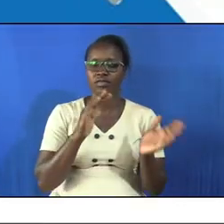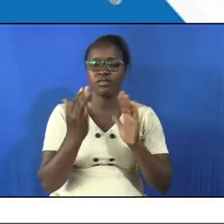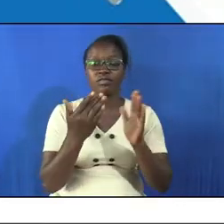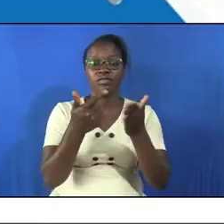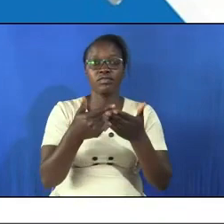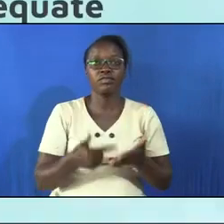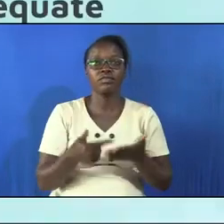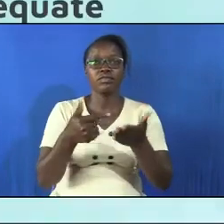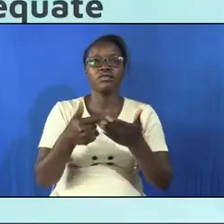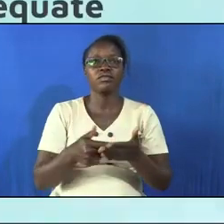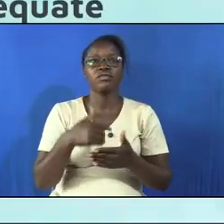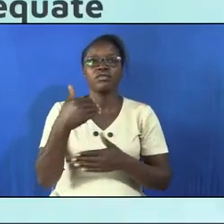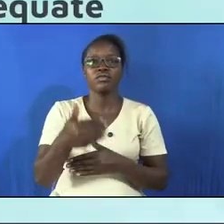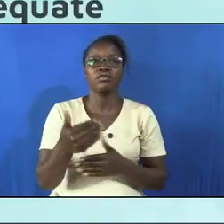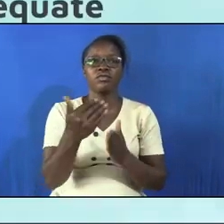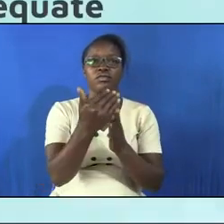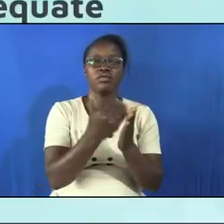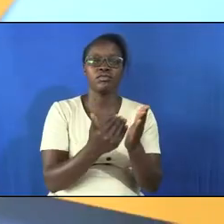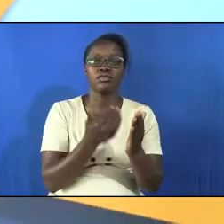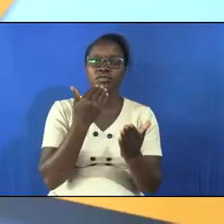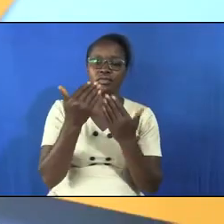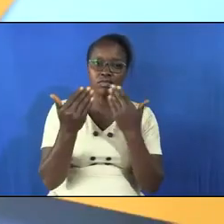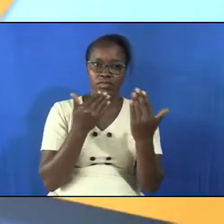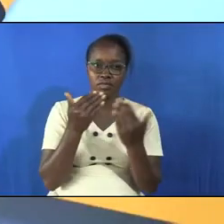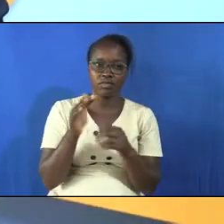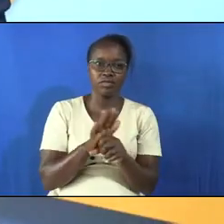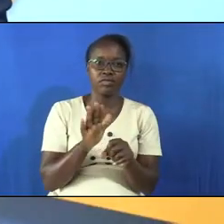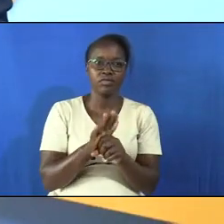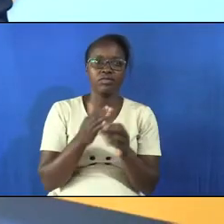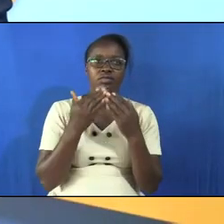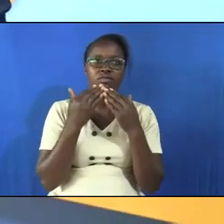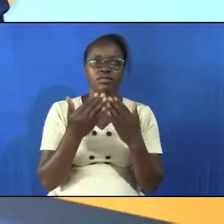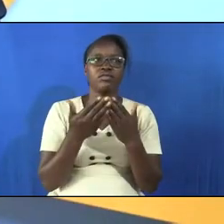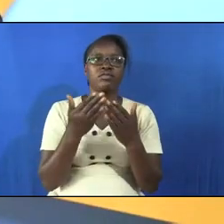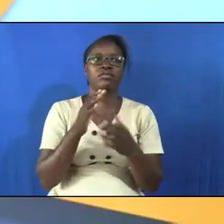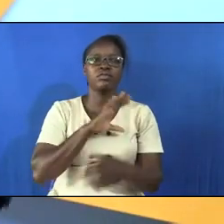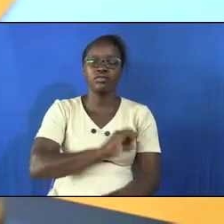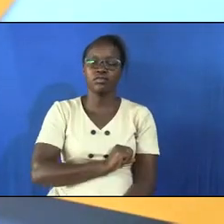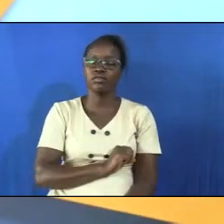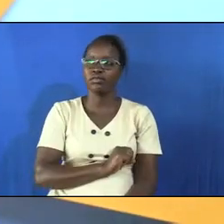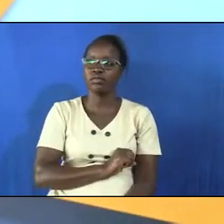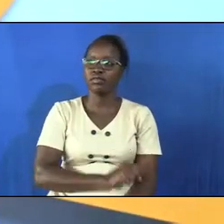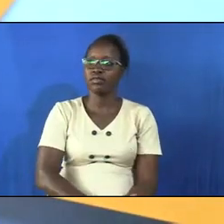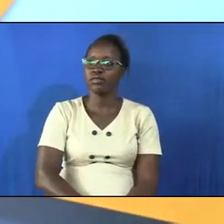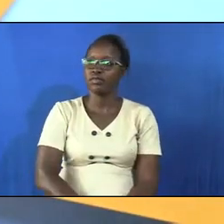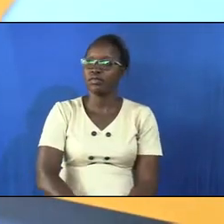be discussed in the subsequent series. Thank you very much, and thank you for your valiant company.